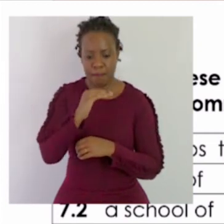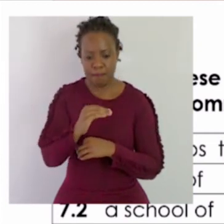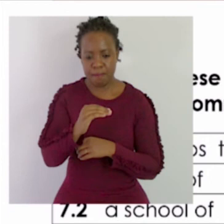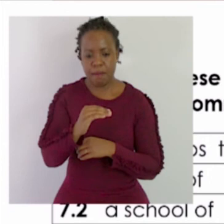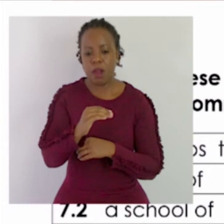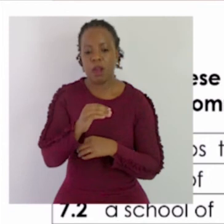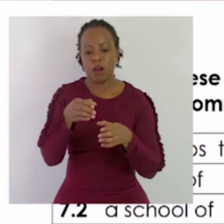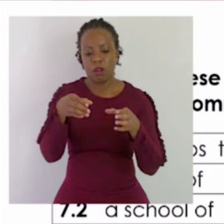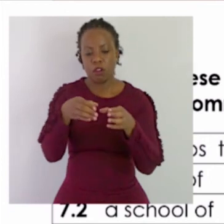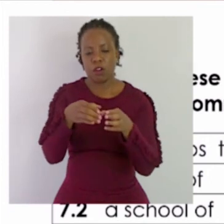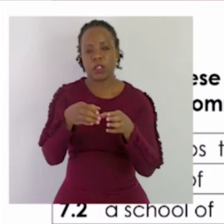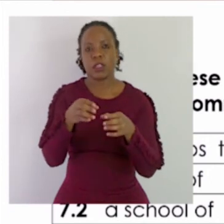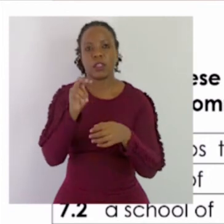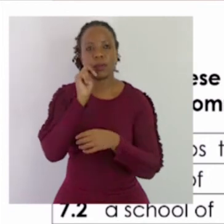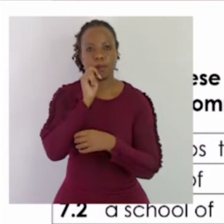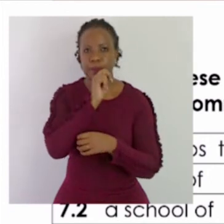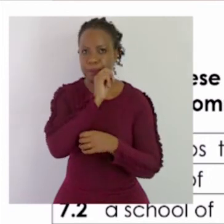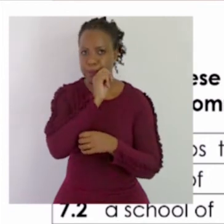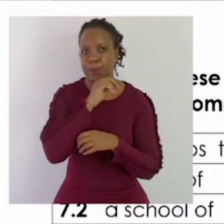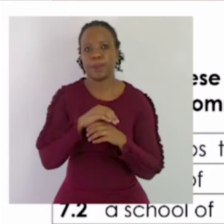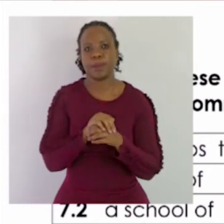correct collective noun. Right.